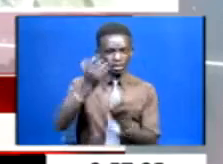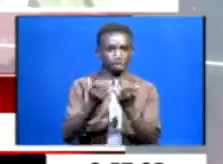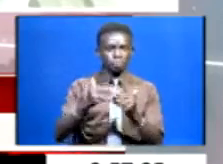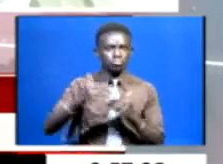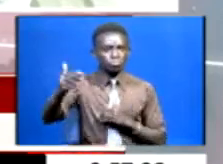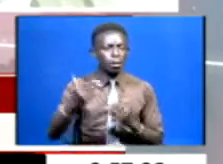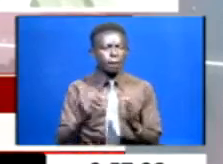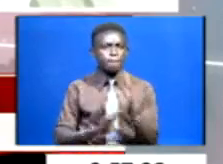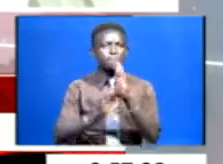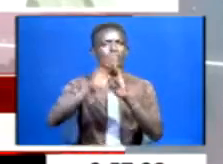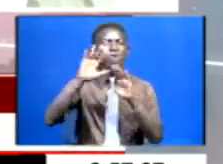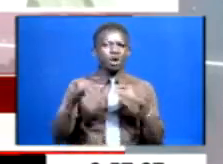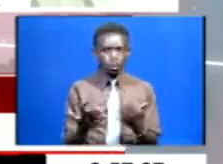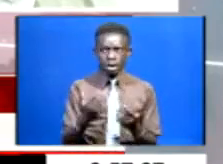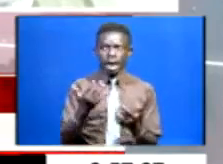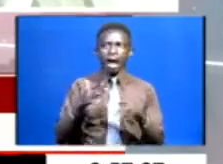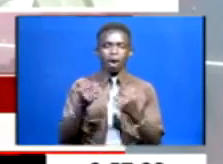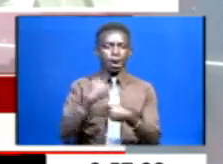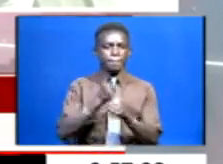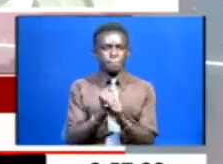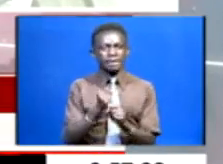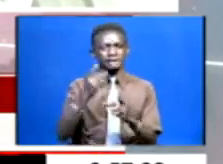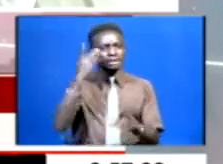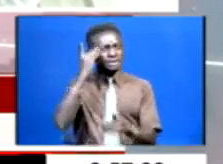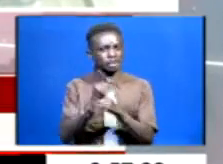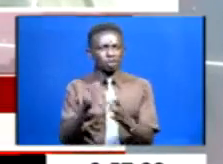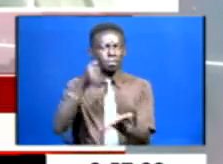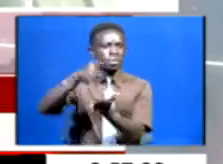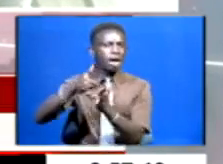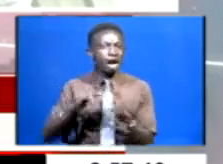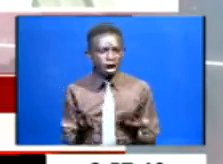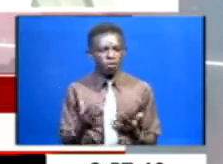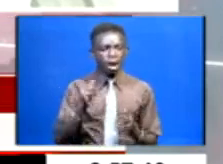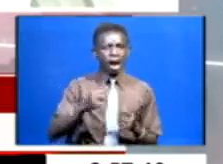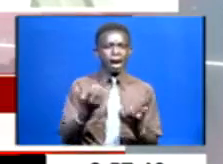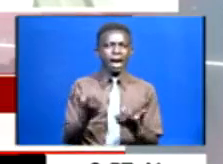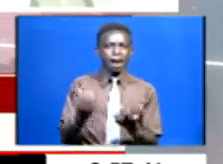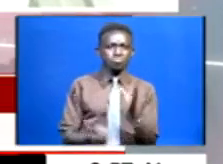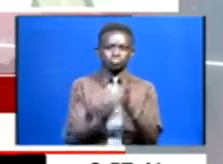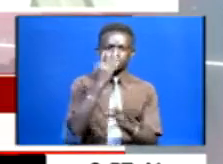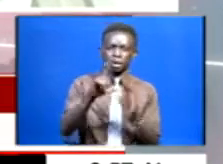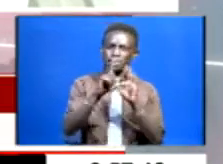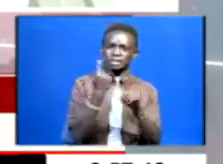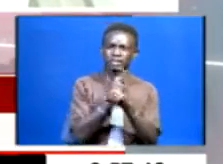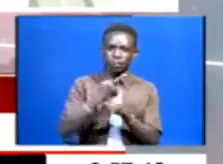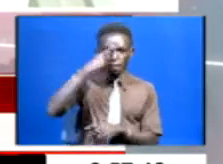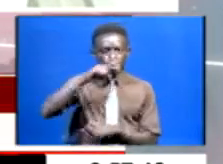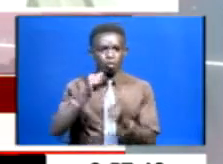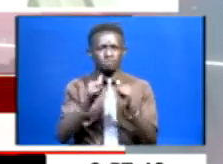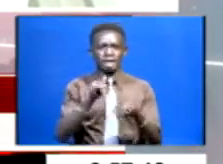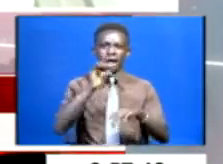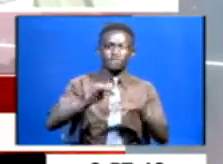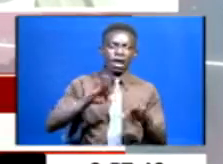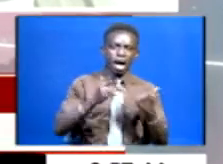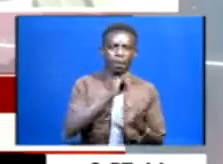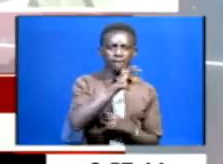can be part of whatever decision which is being made, how they can be able to come up with various policies that can affect how ICT industry is their